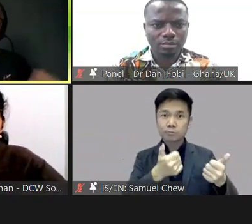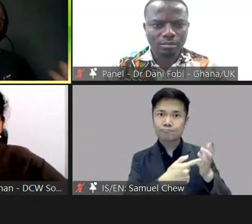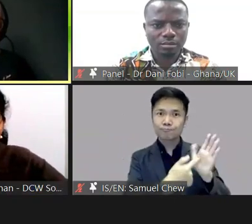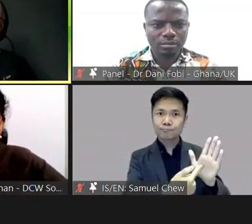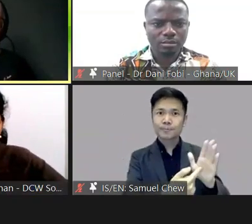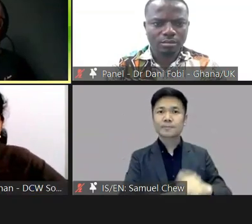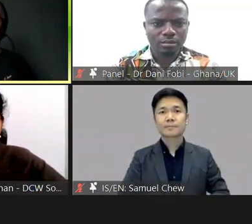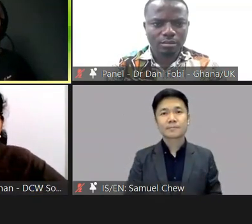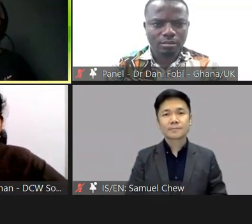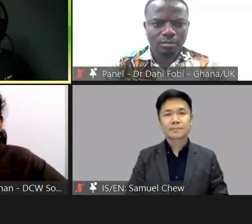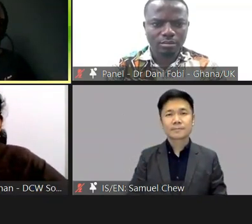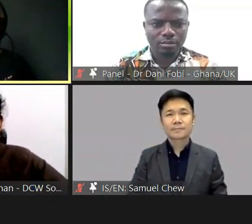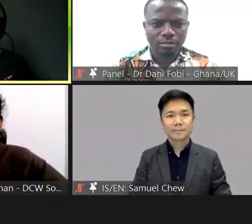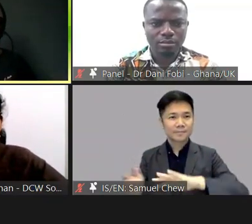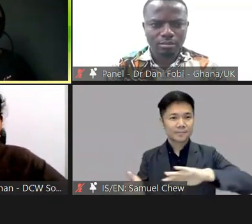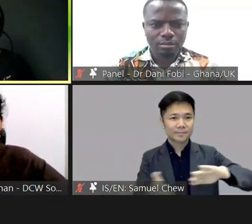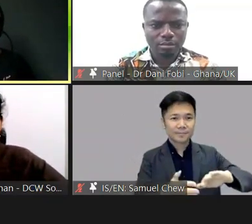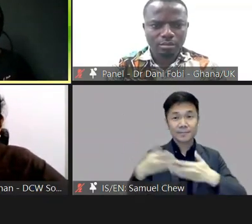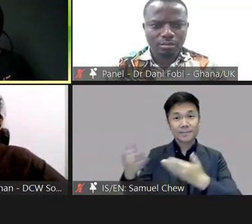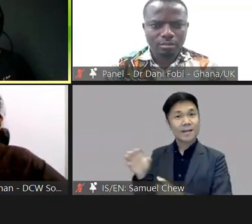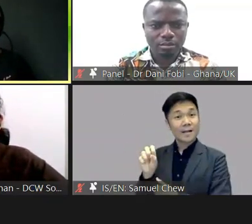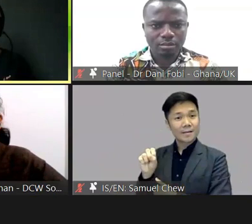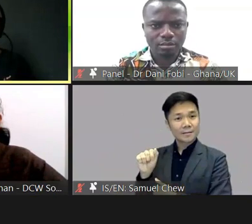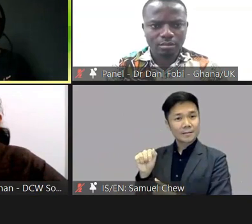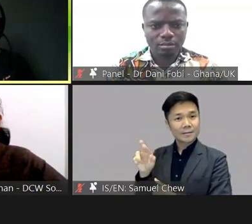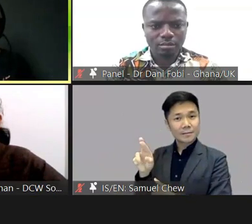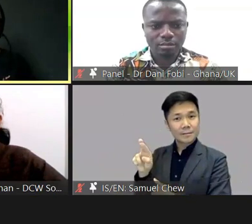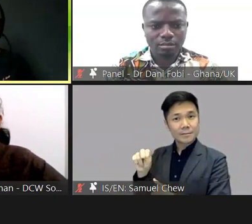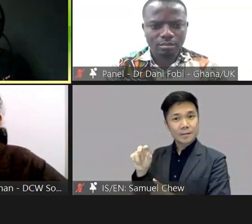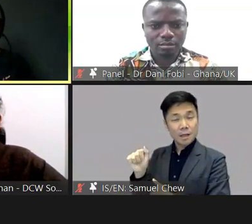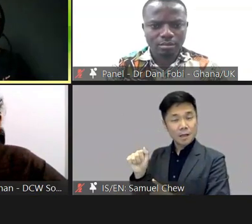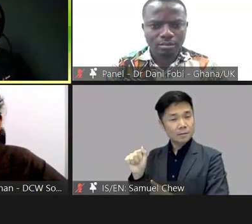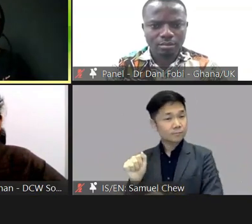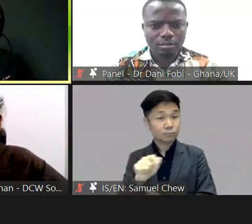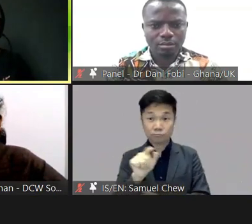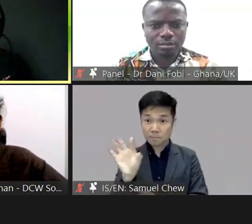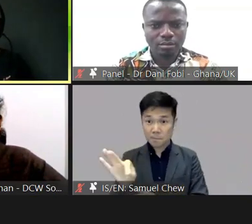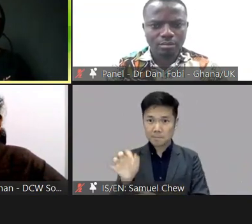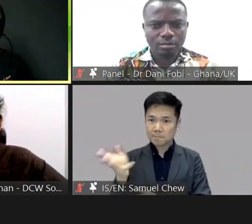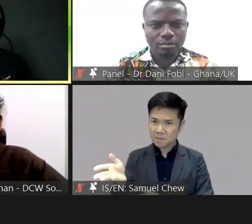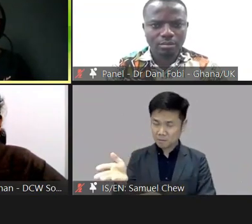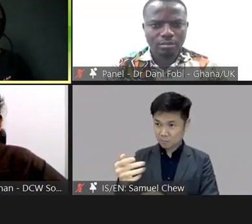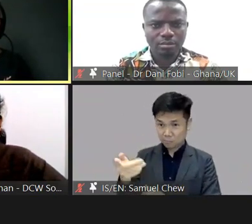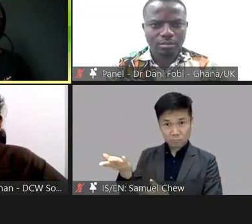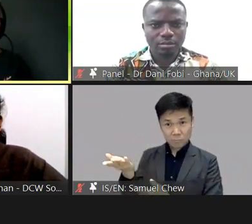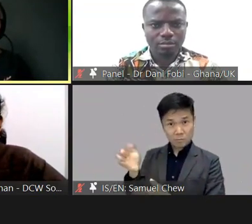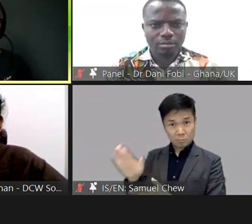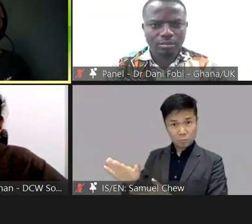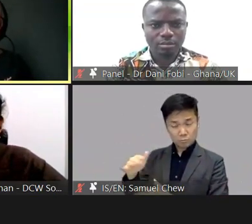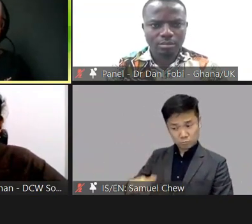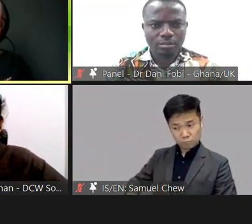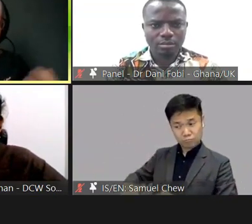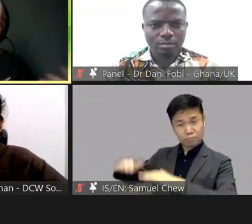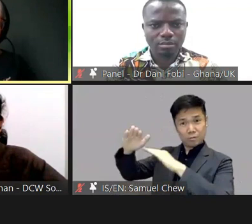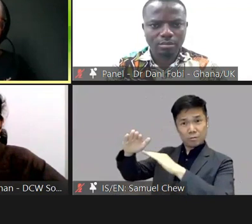your perception, do you come across a lot of stigma about deafness in the projects that you